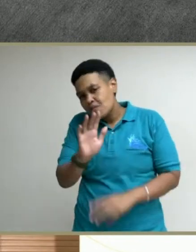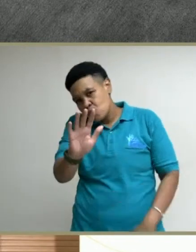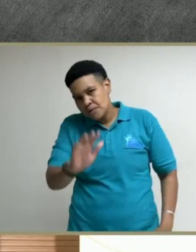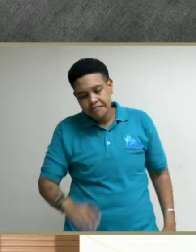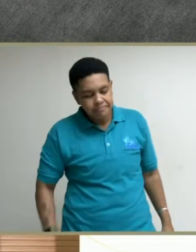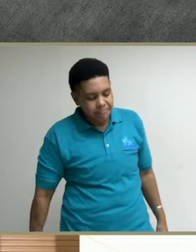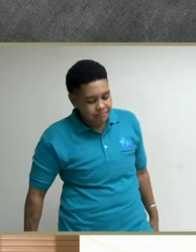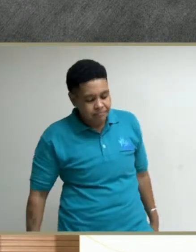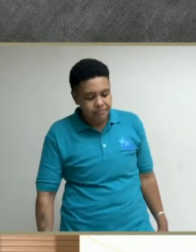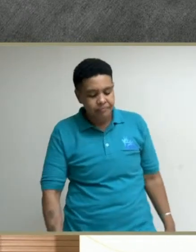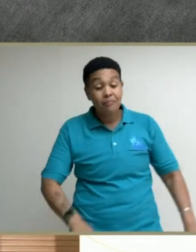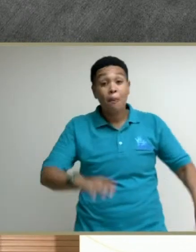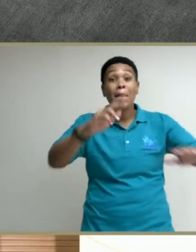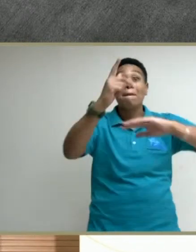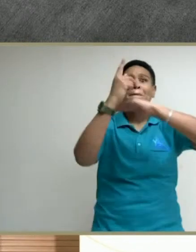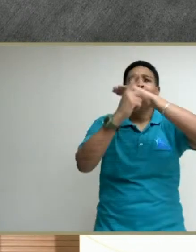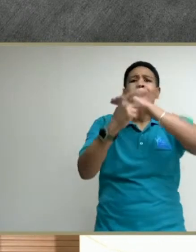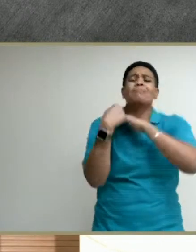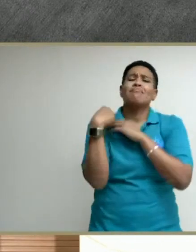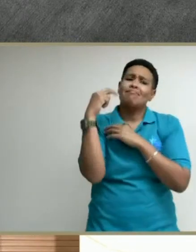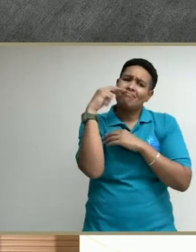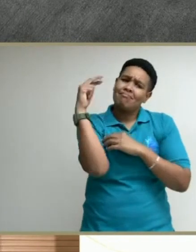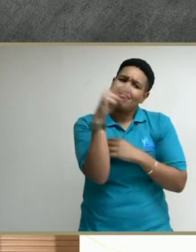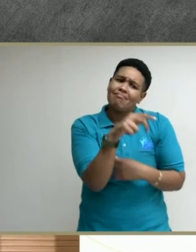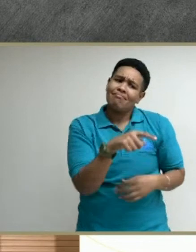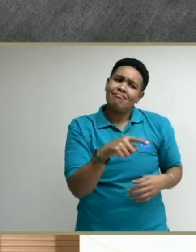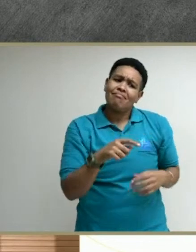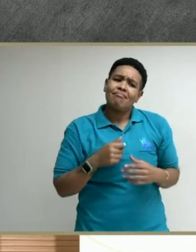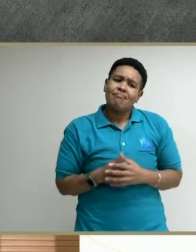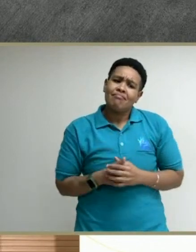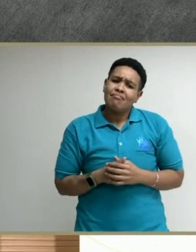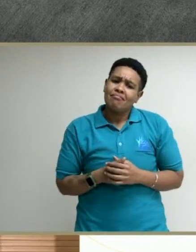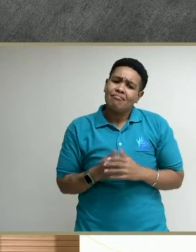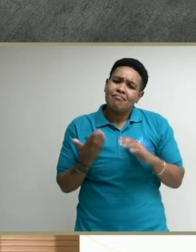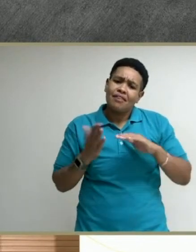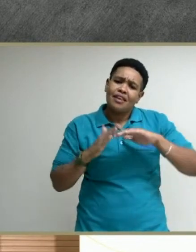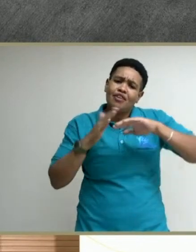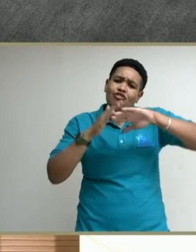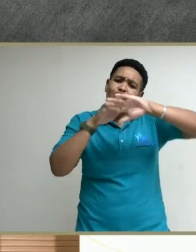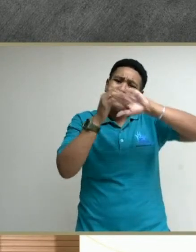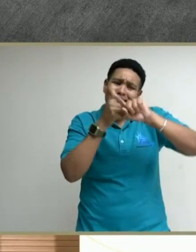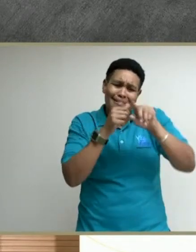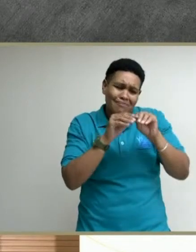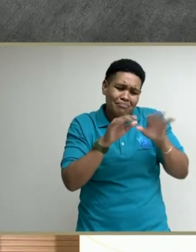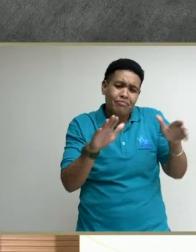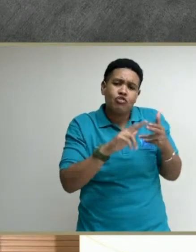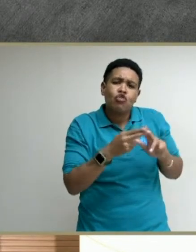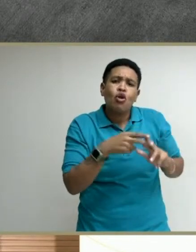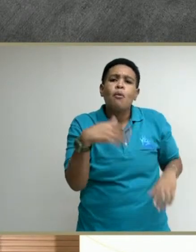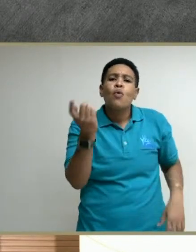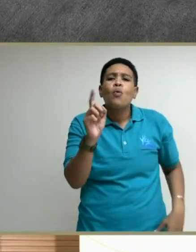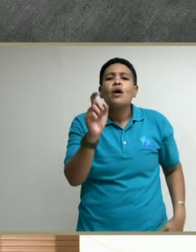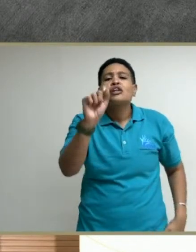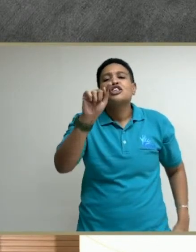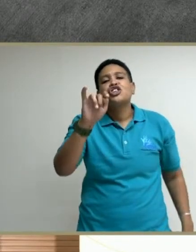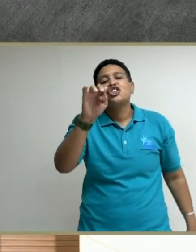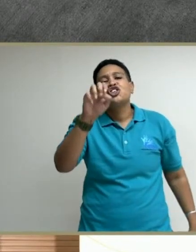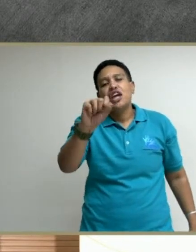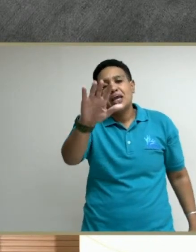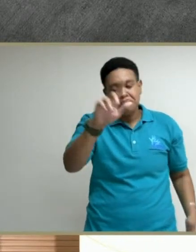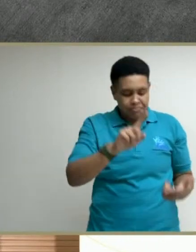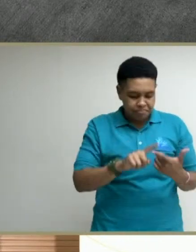The parishes that we are seeing the increase in cases are St.